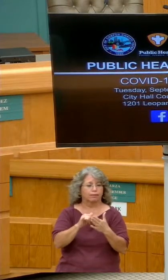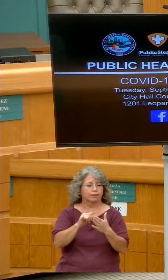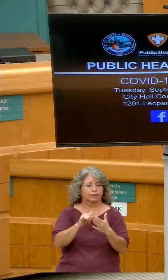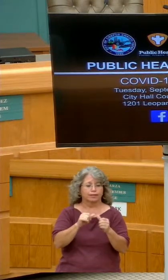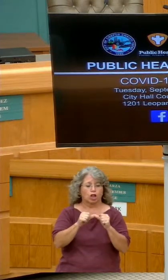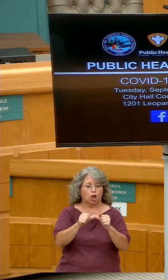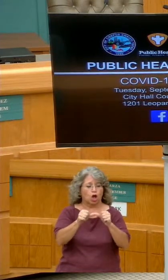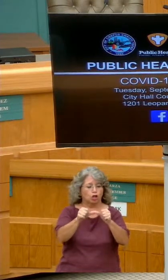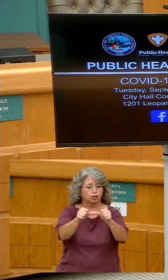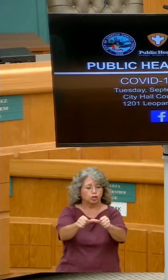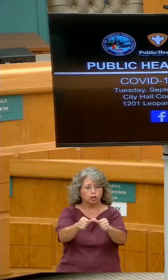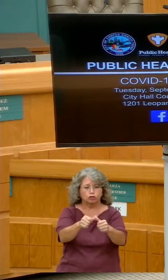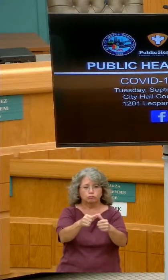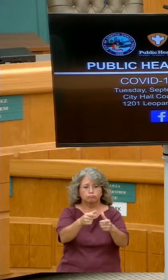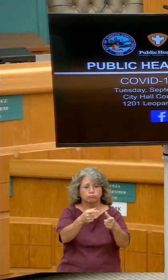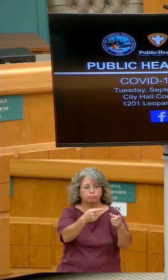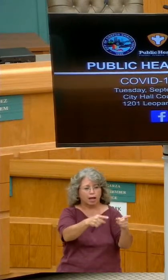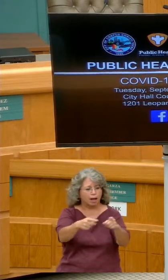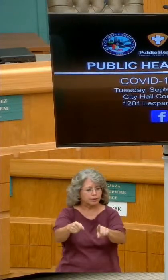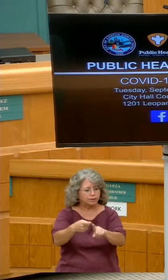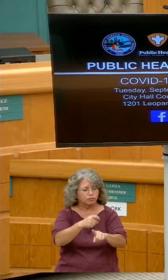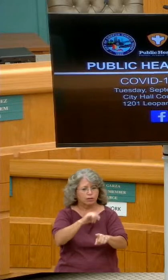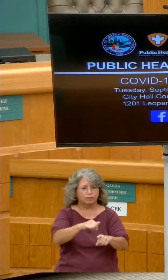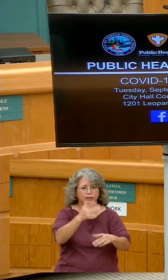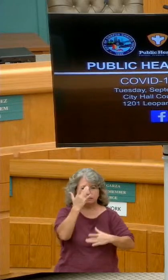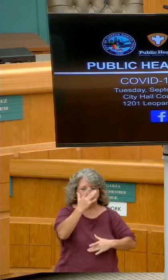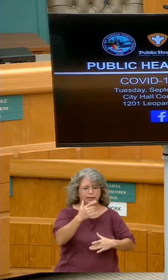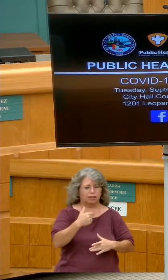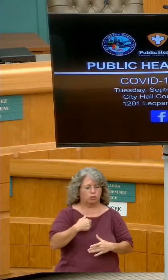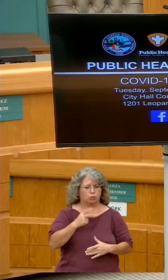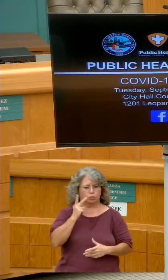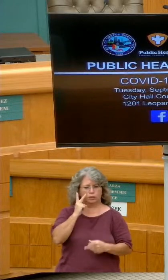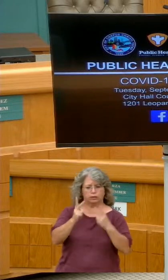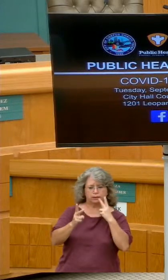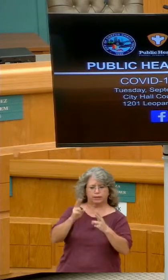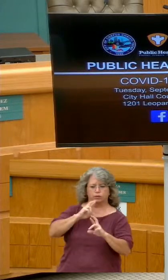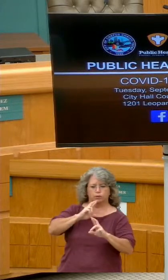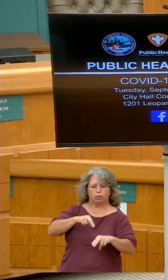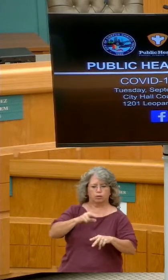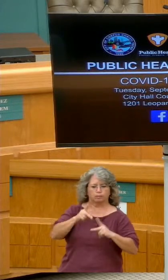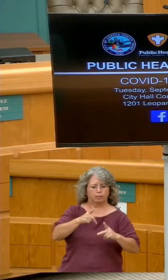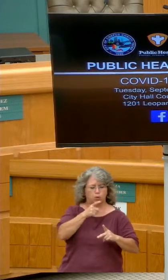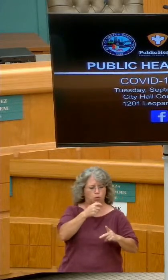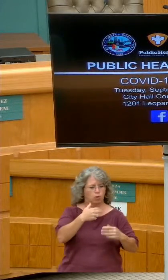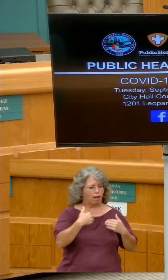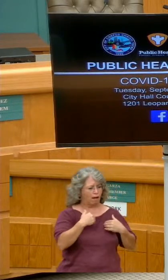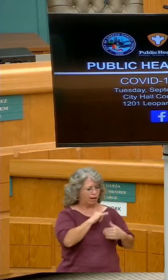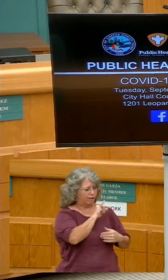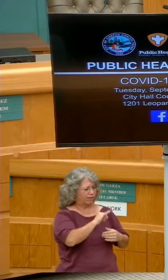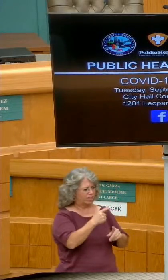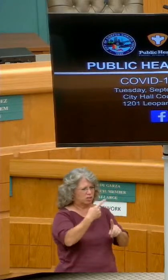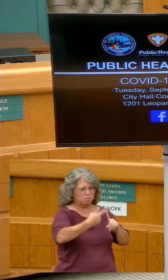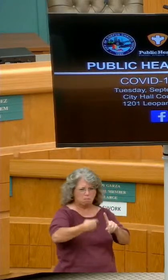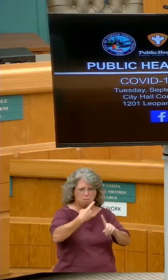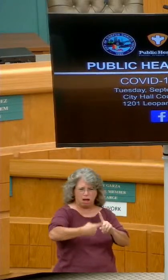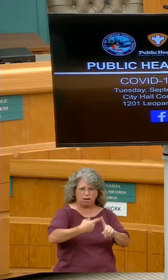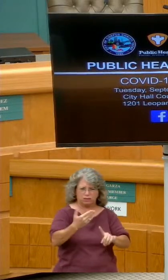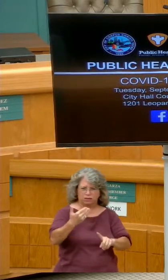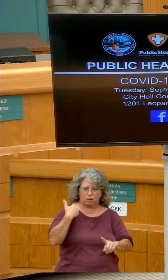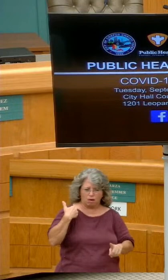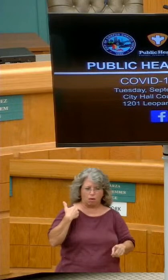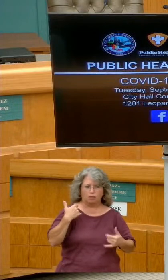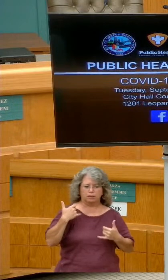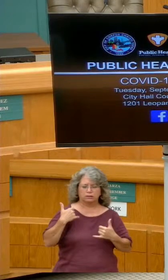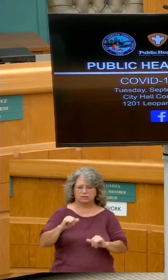seen reports that indicate people who were infected months ago are still experiencing negative effects. The only way we will